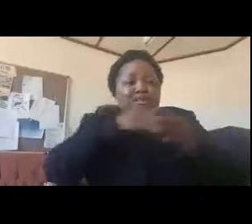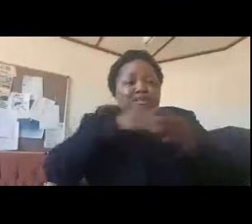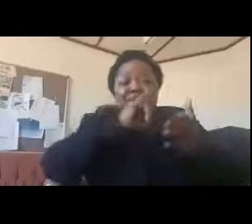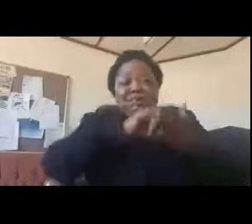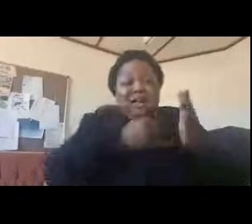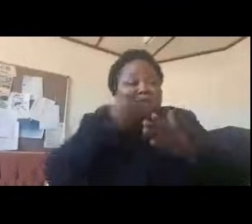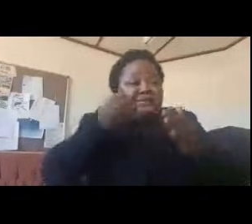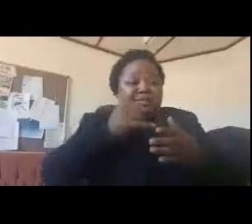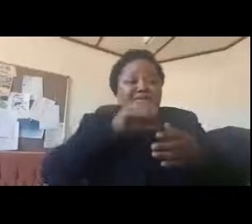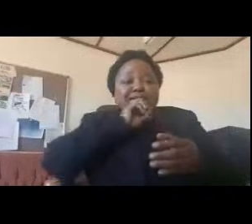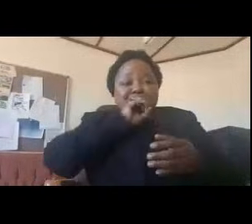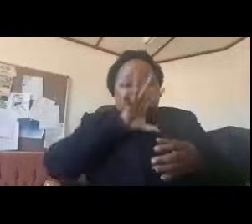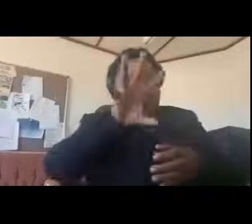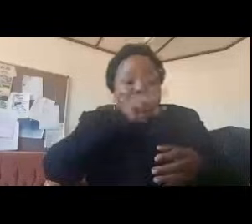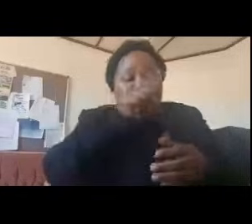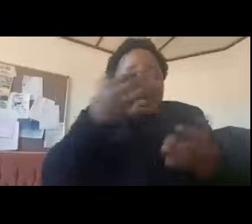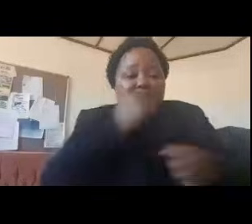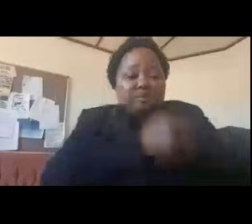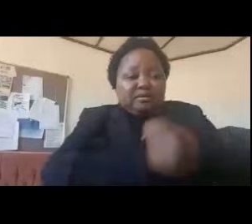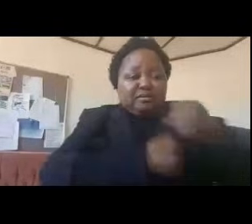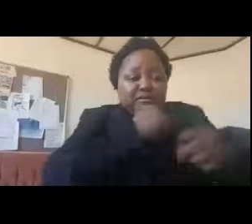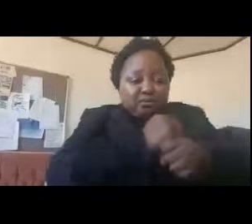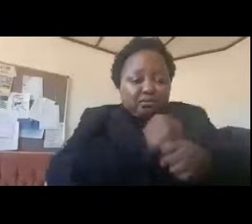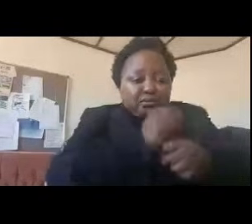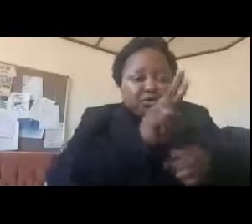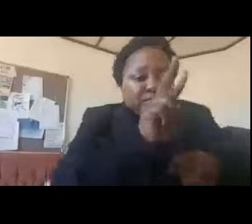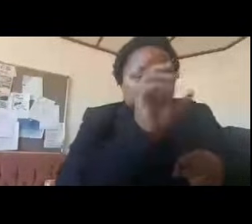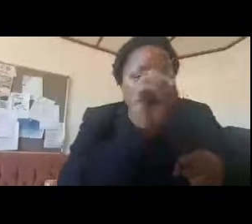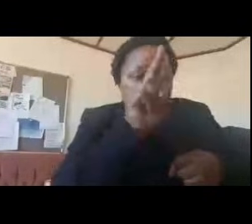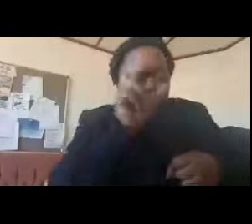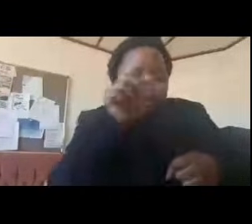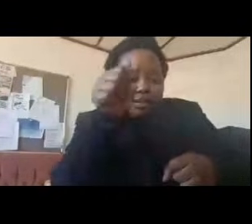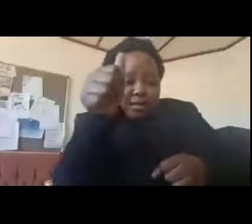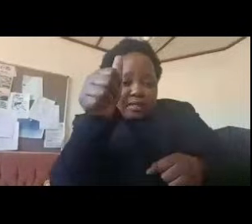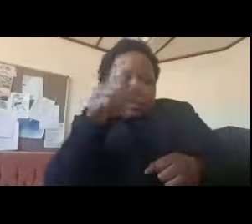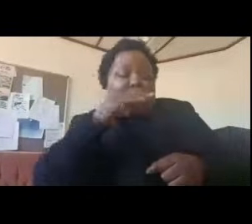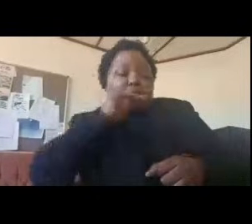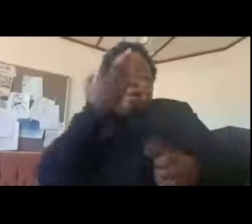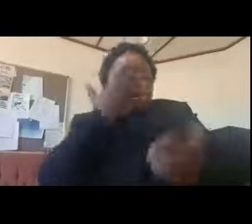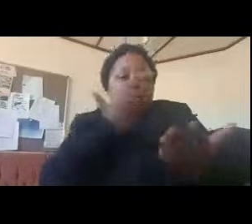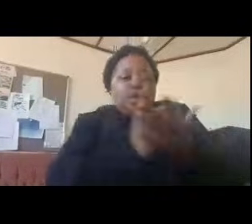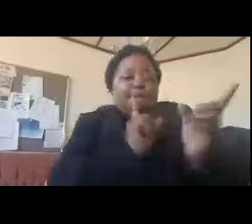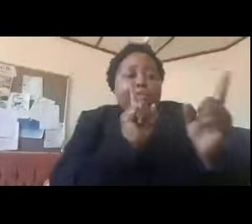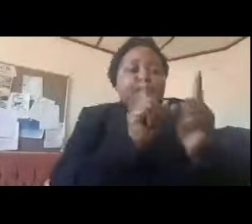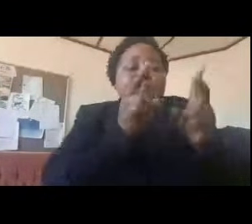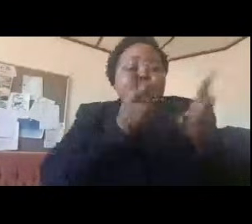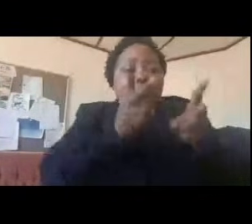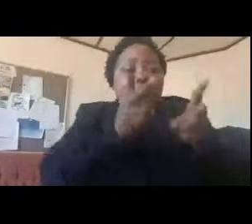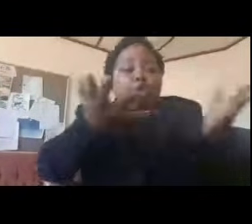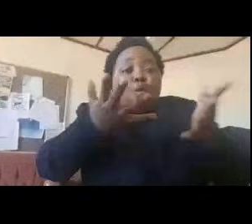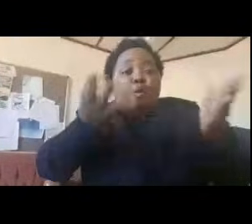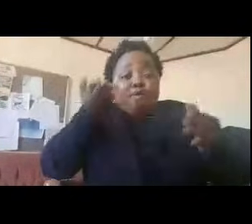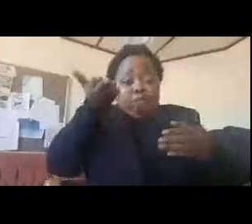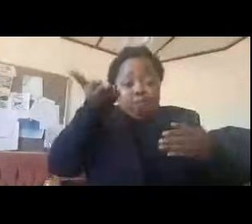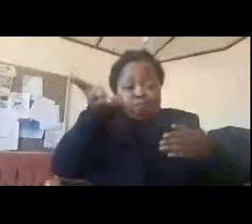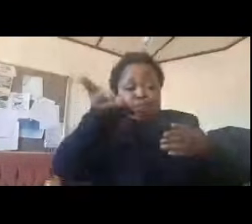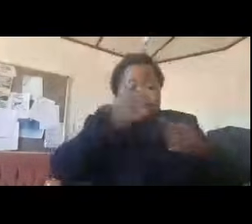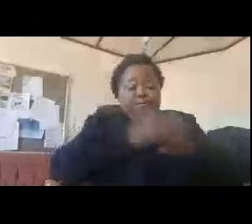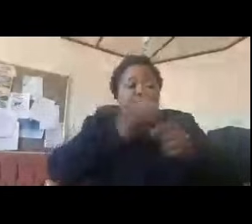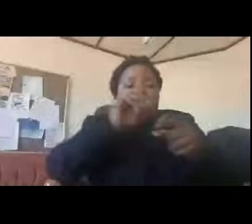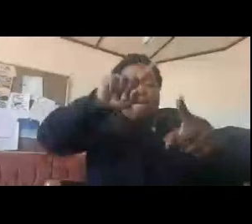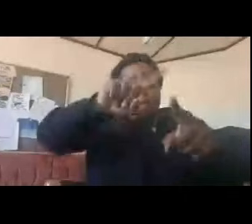in 2026 means meeting people where they are. I'll give you a few examples.